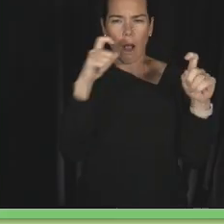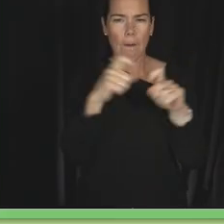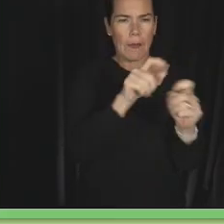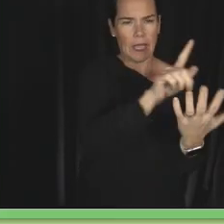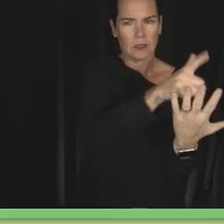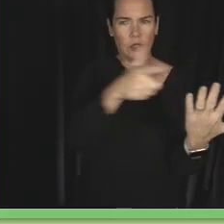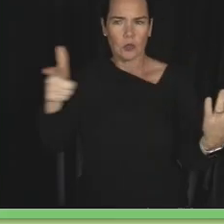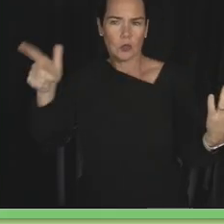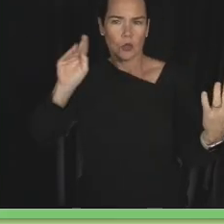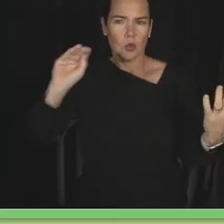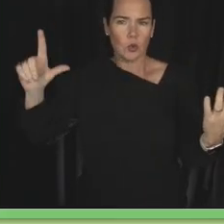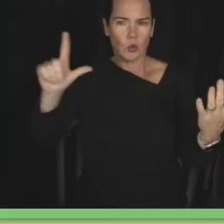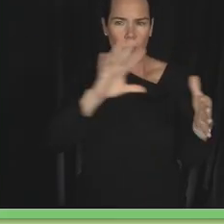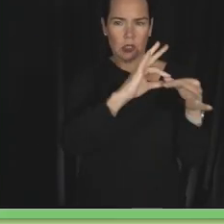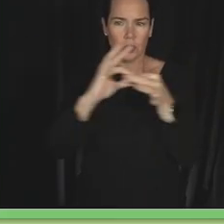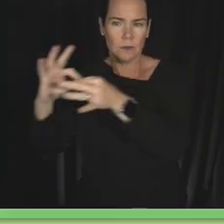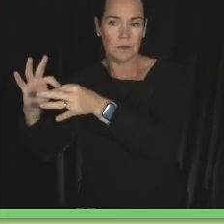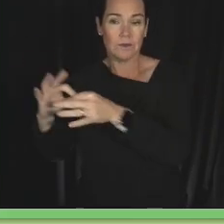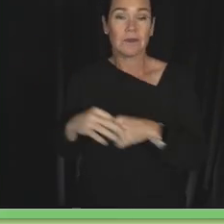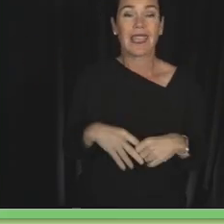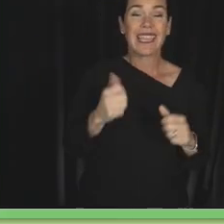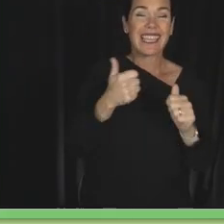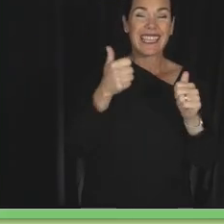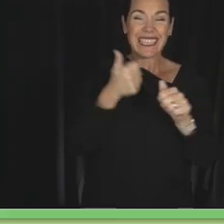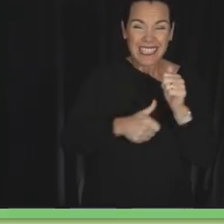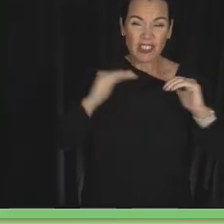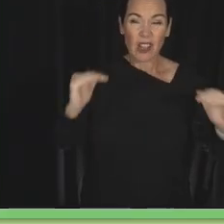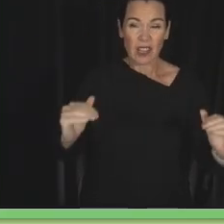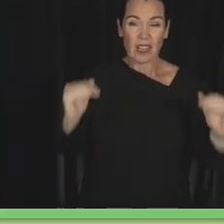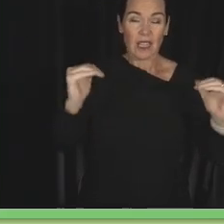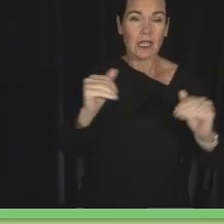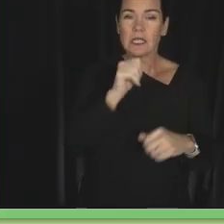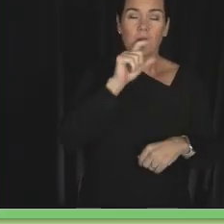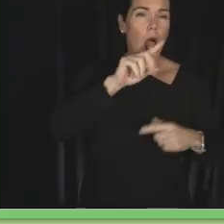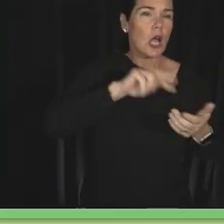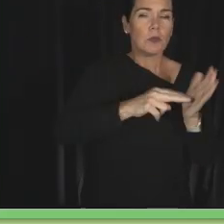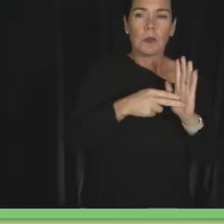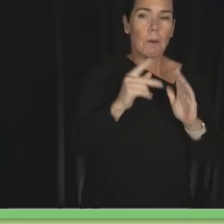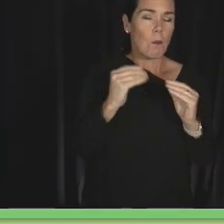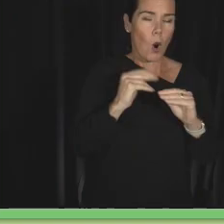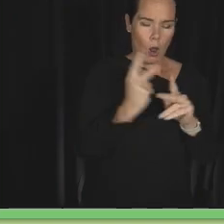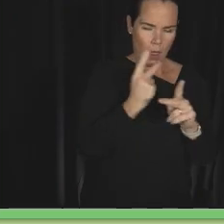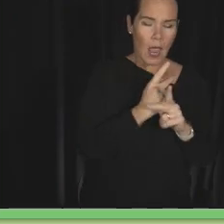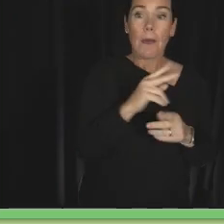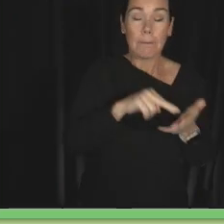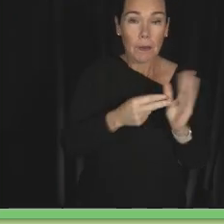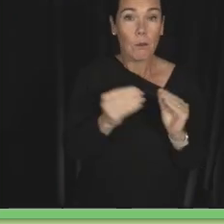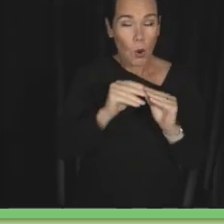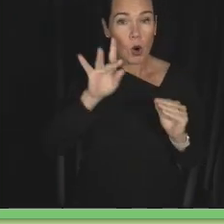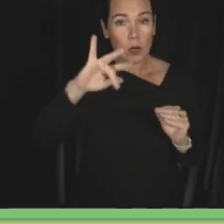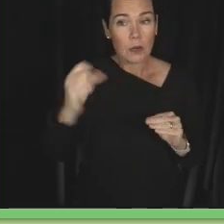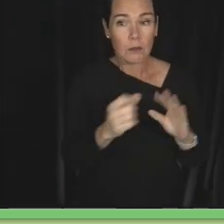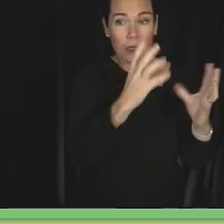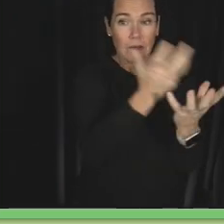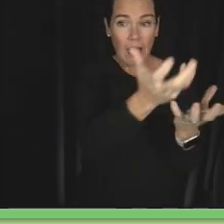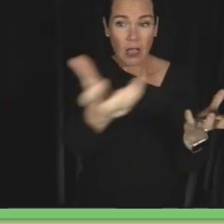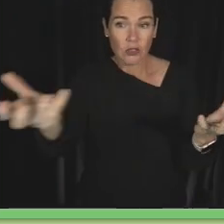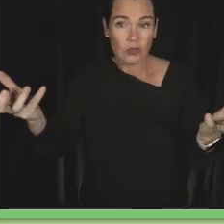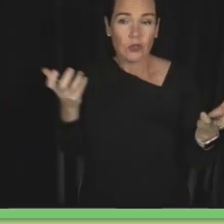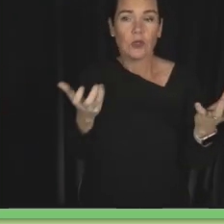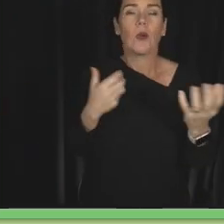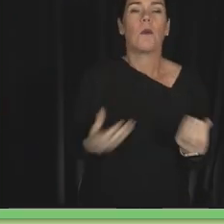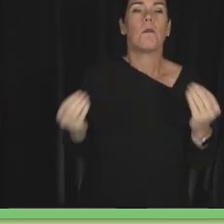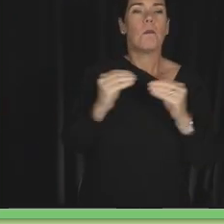in capability doesn't just mean more compute. It means more Kubernetes clusters, more user traffic, and orders of magnitude